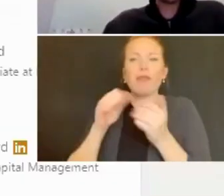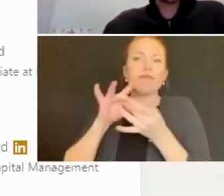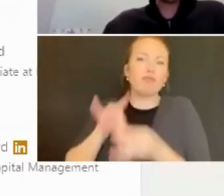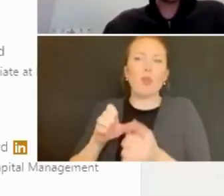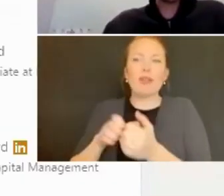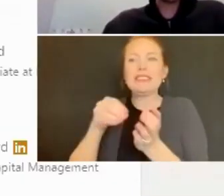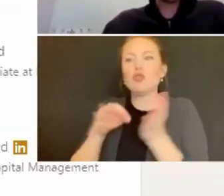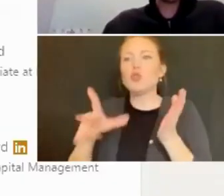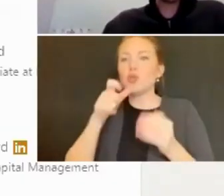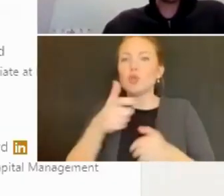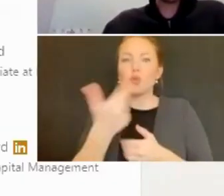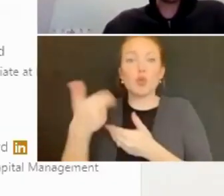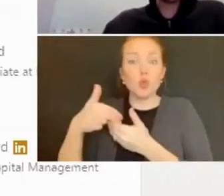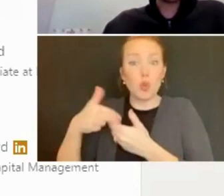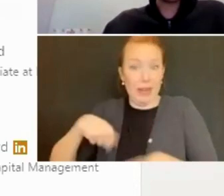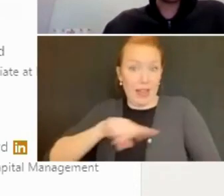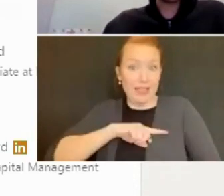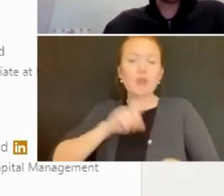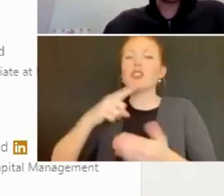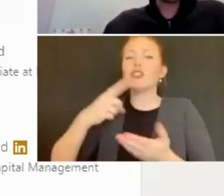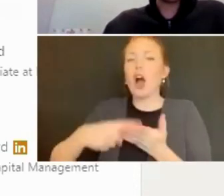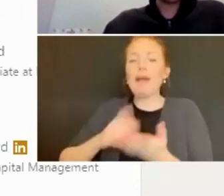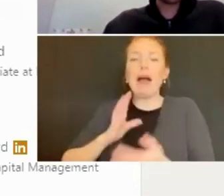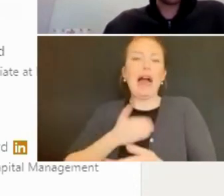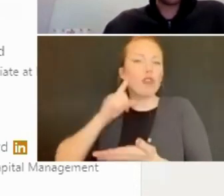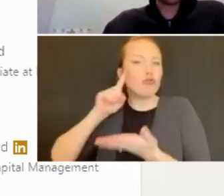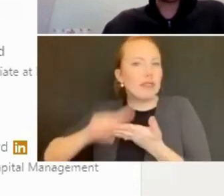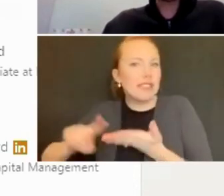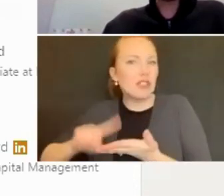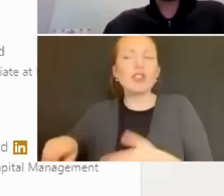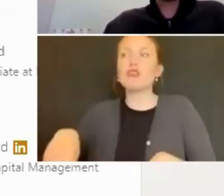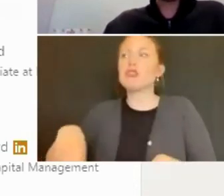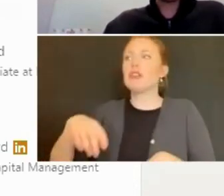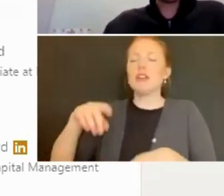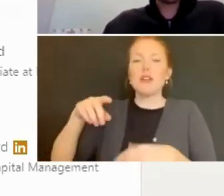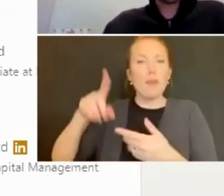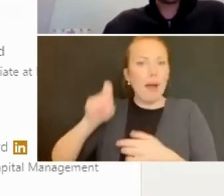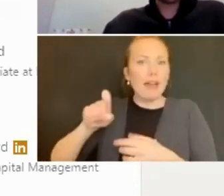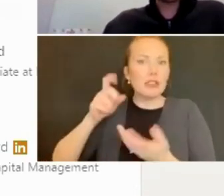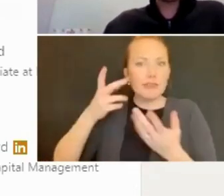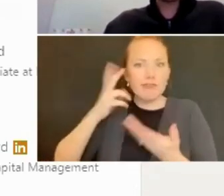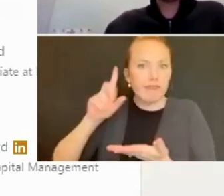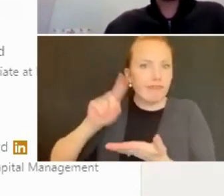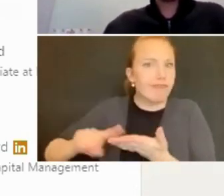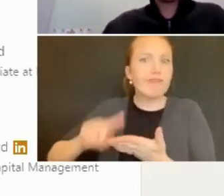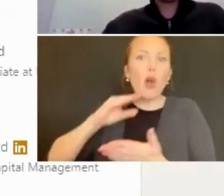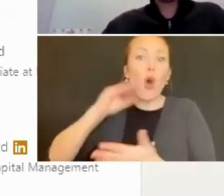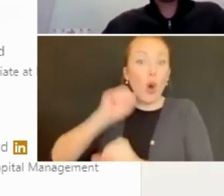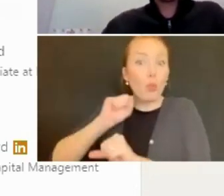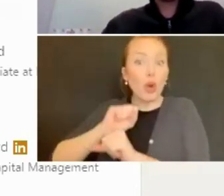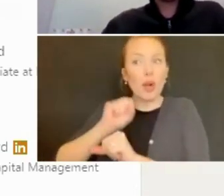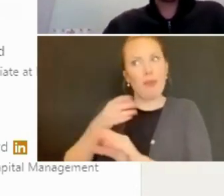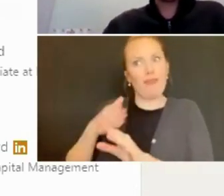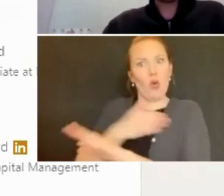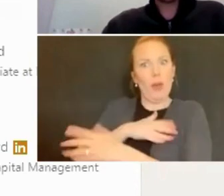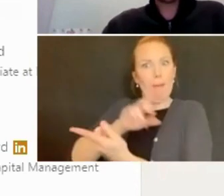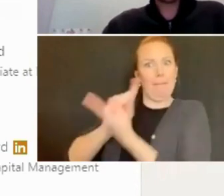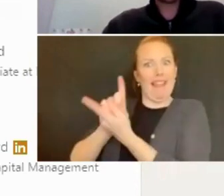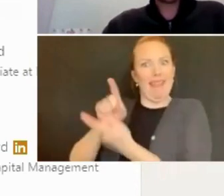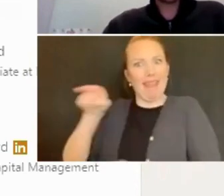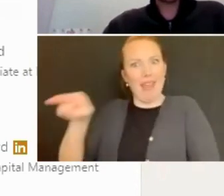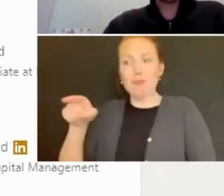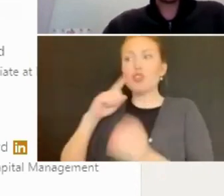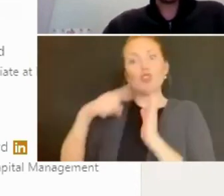us, that we talk a lot about doing our research, doing our homework before we meet somebody new, to show that we've taken interest in other